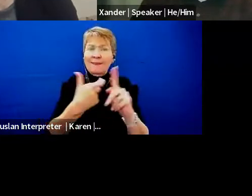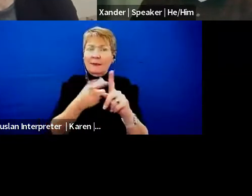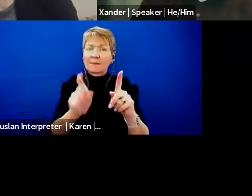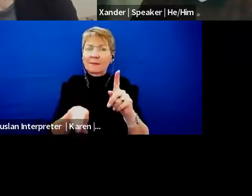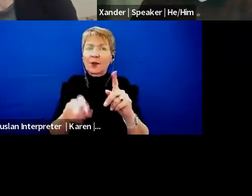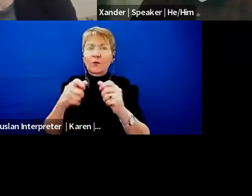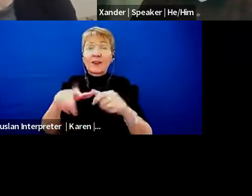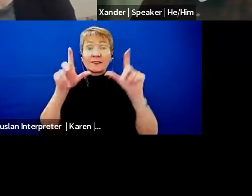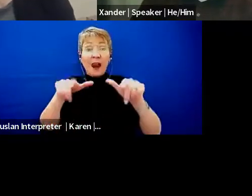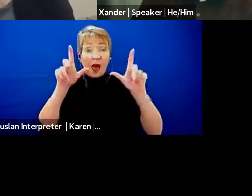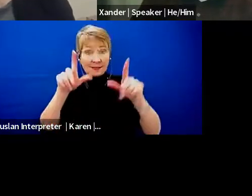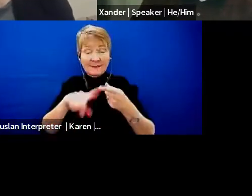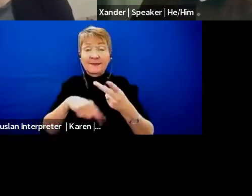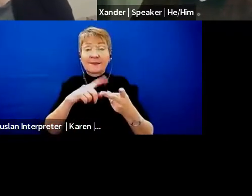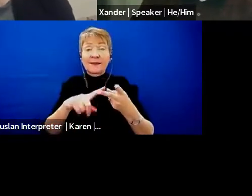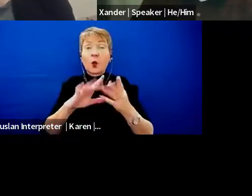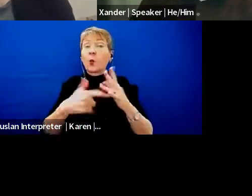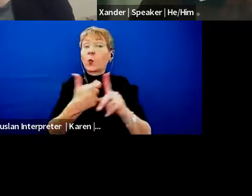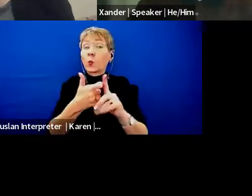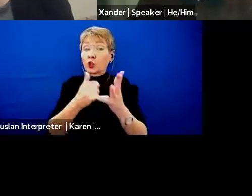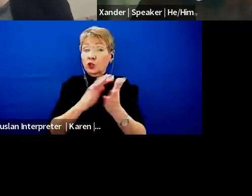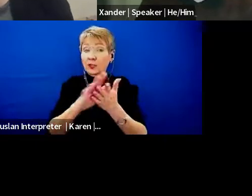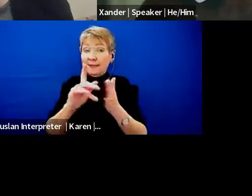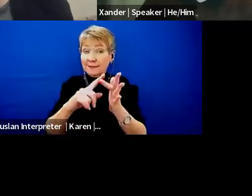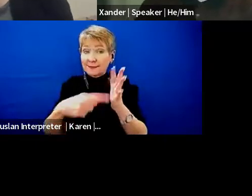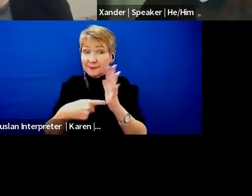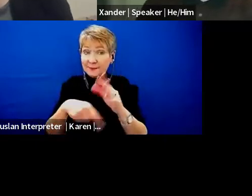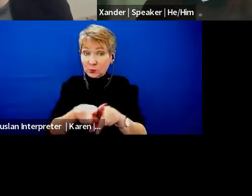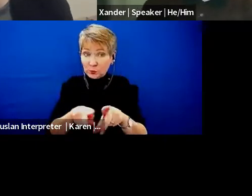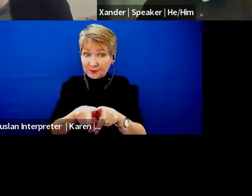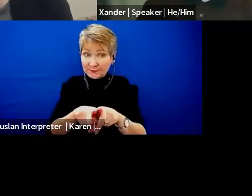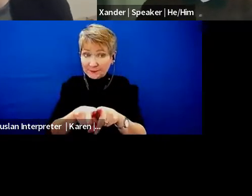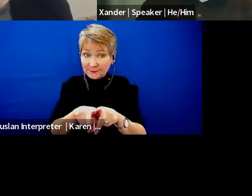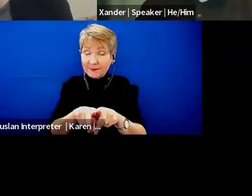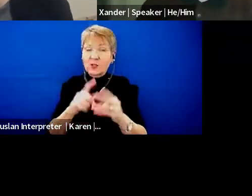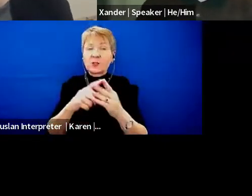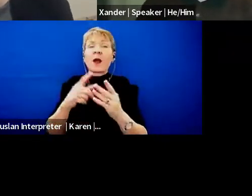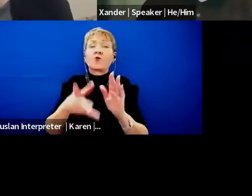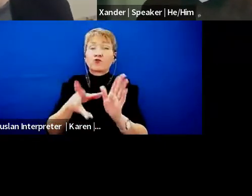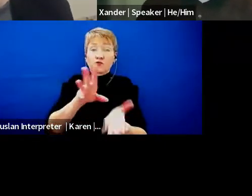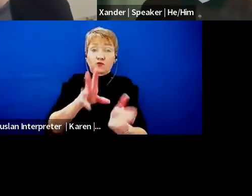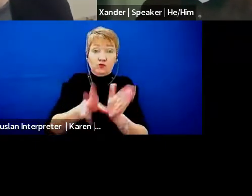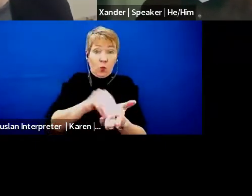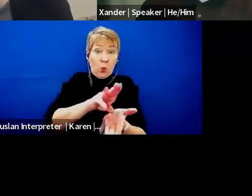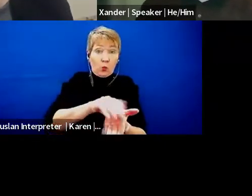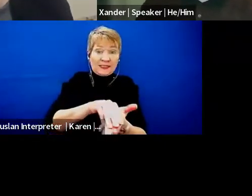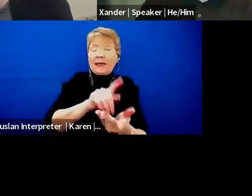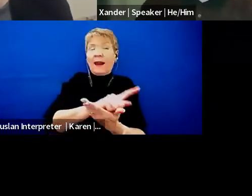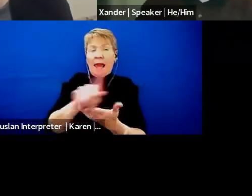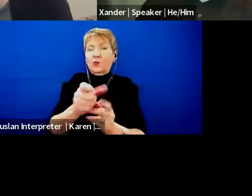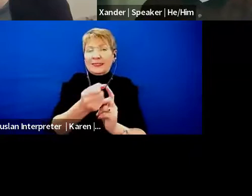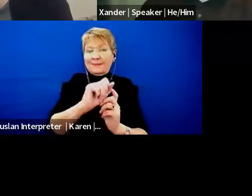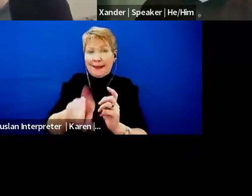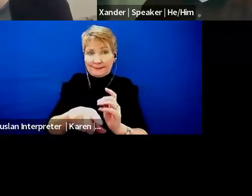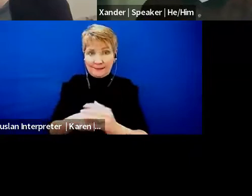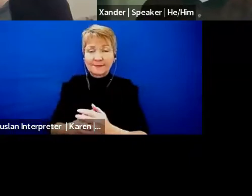which it covers obviously the topics that we're going to work through, and we will send out the recording after as well. So we're building on